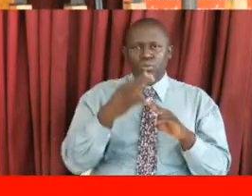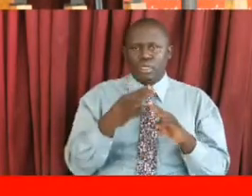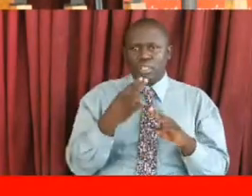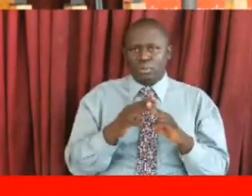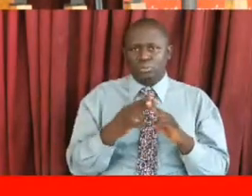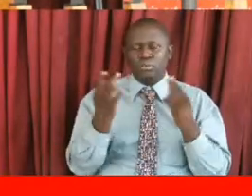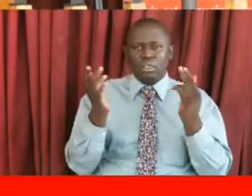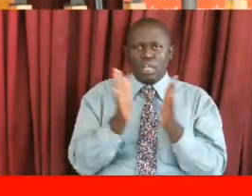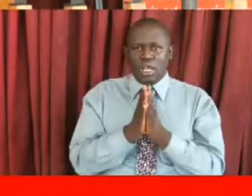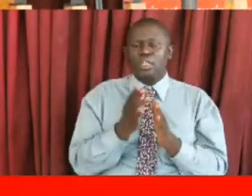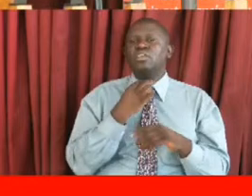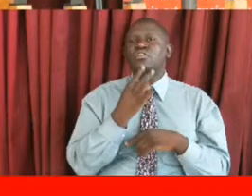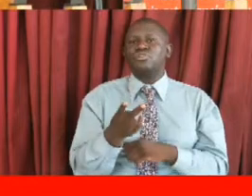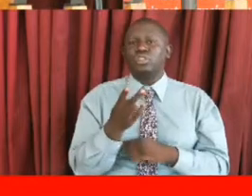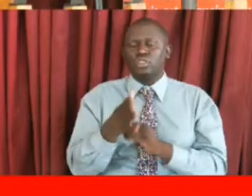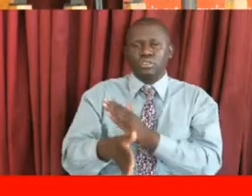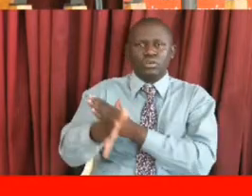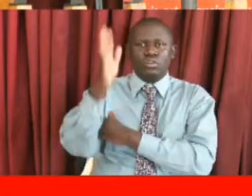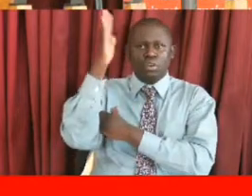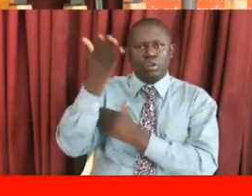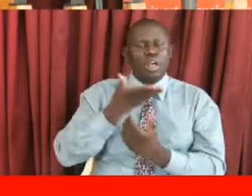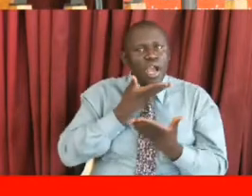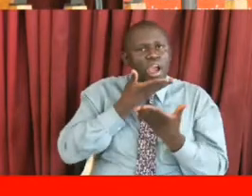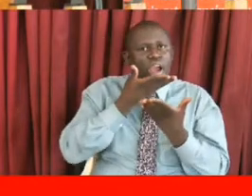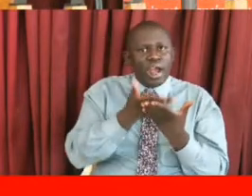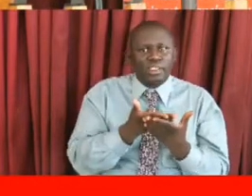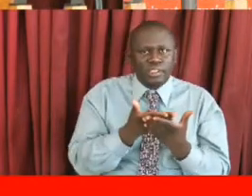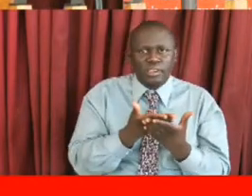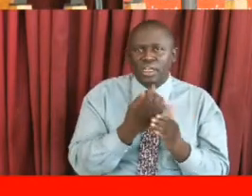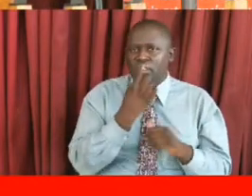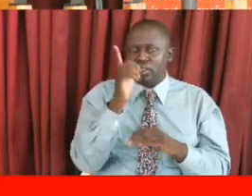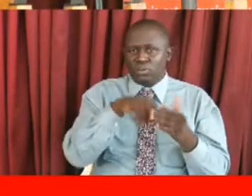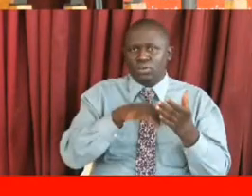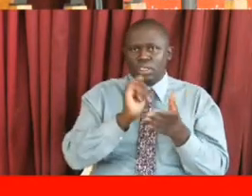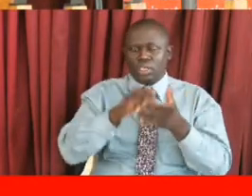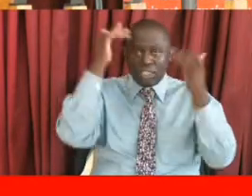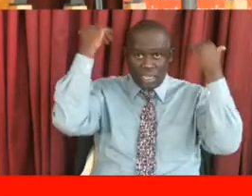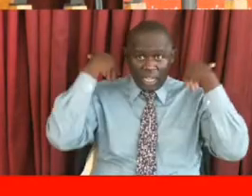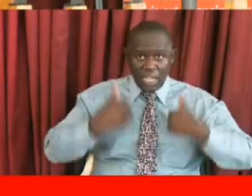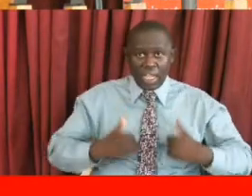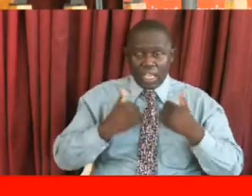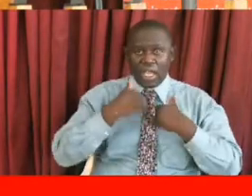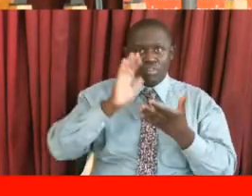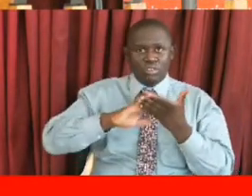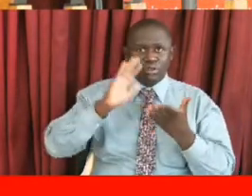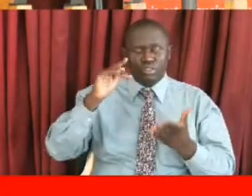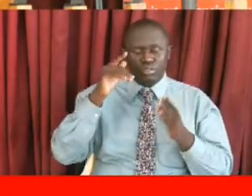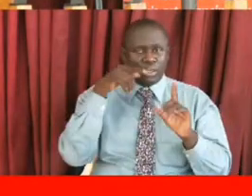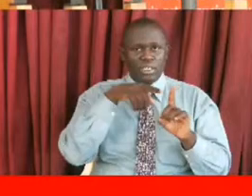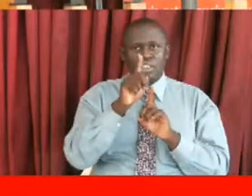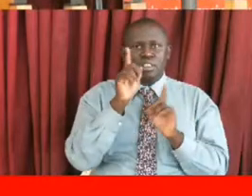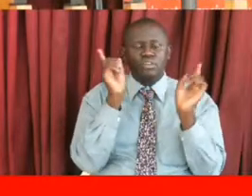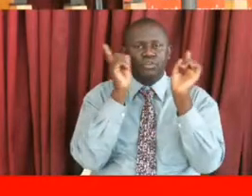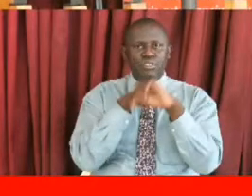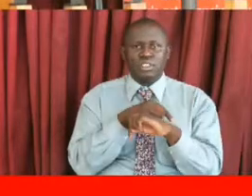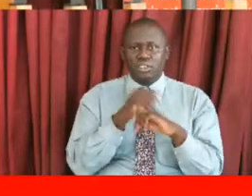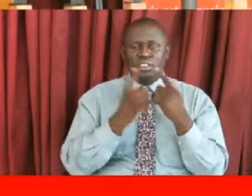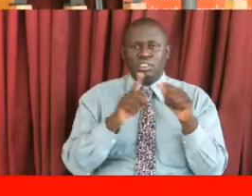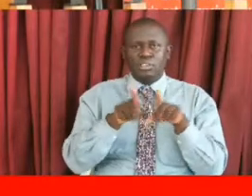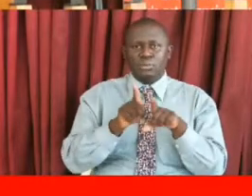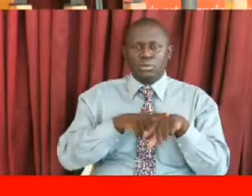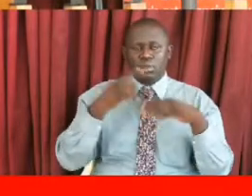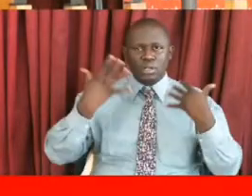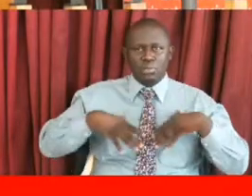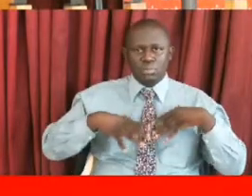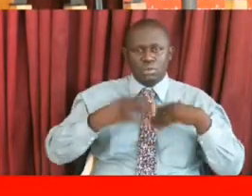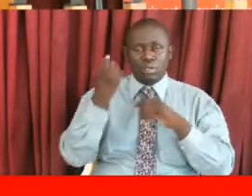and and the voice of God answered saying I I have glorified it glorify it again and the people